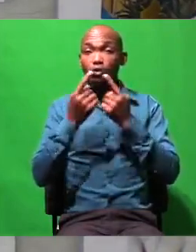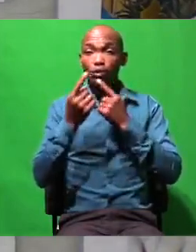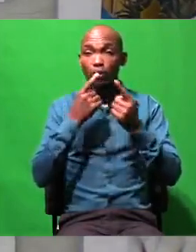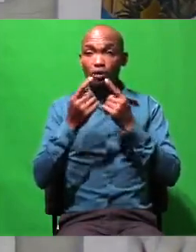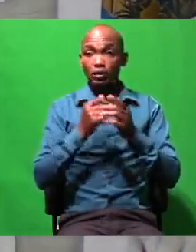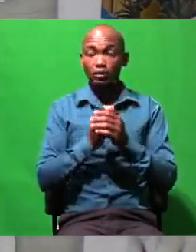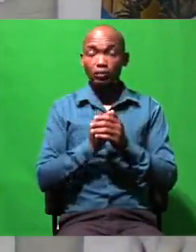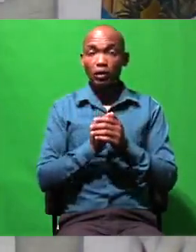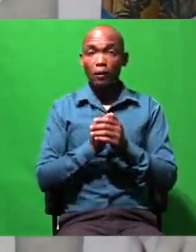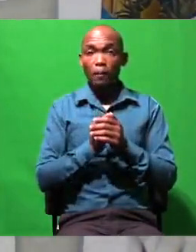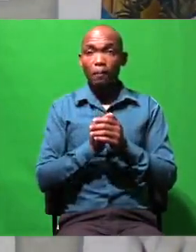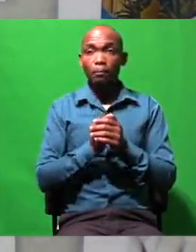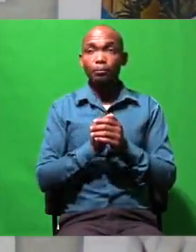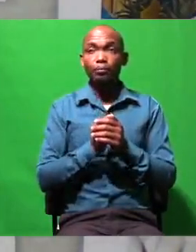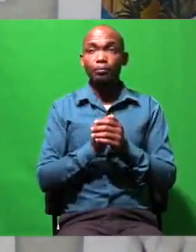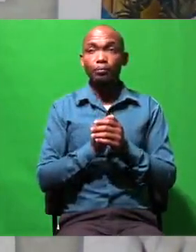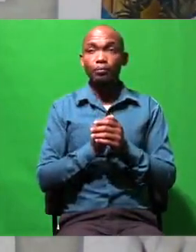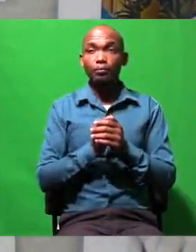crop production.